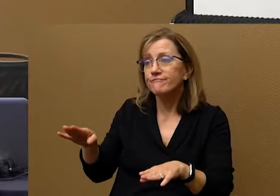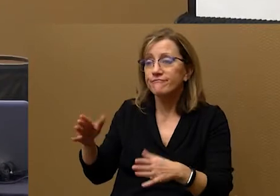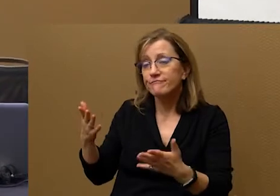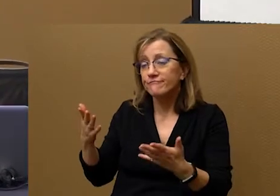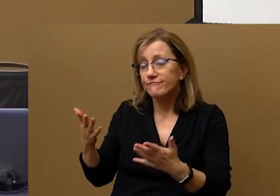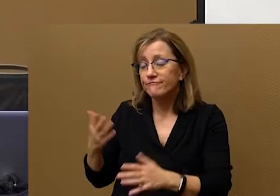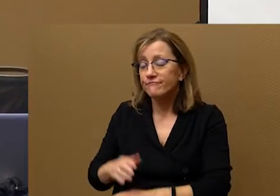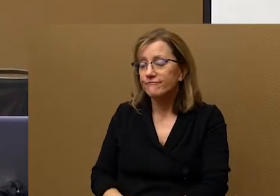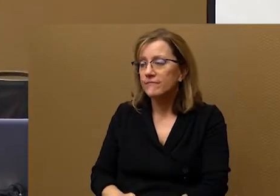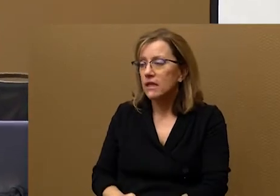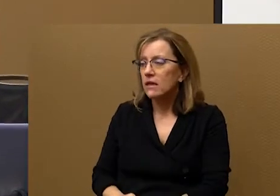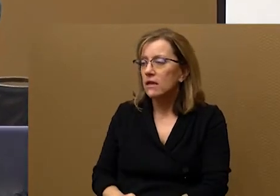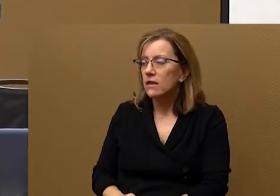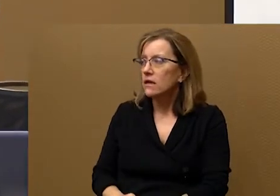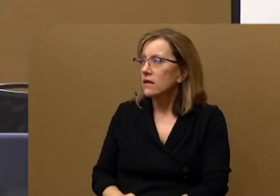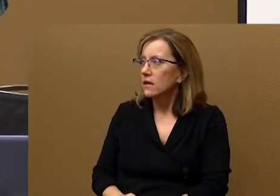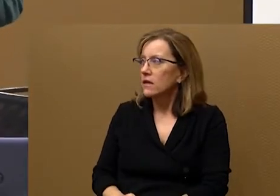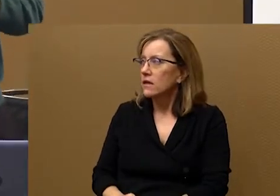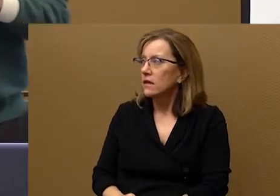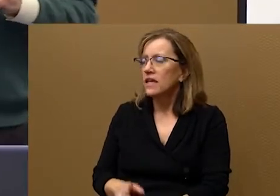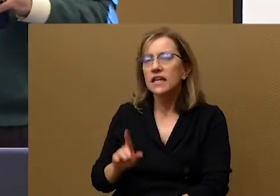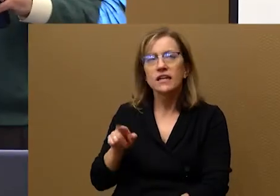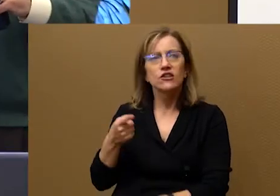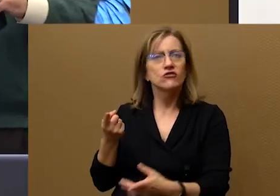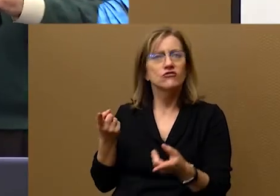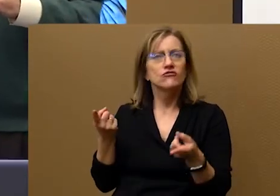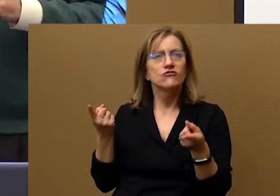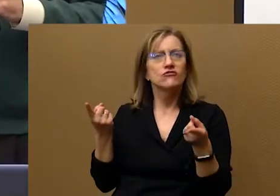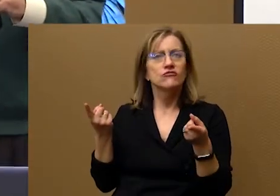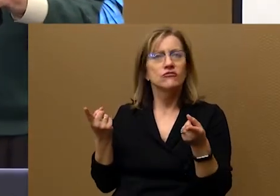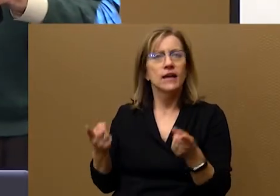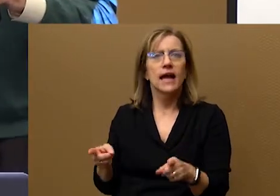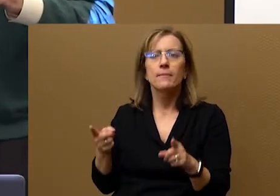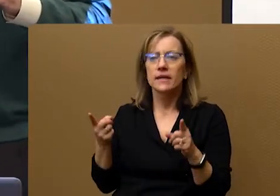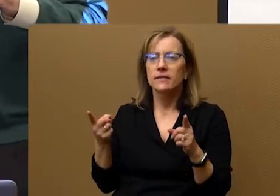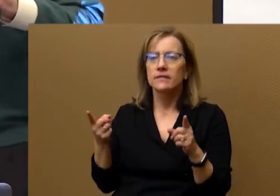It just happened. It was